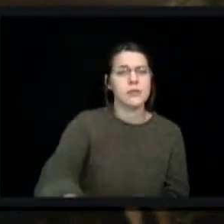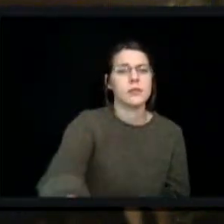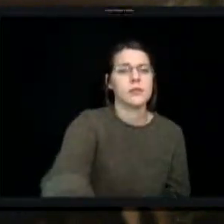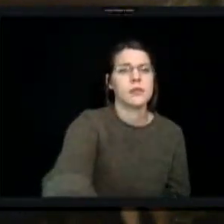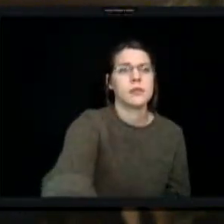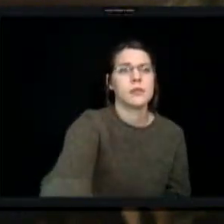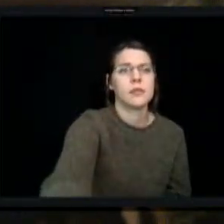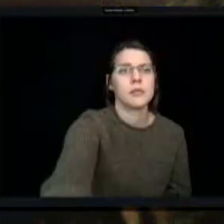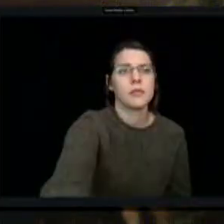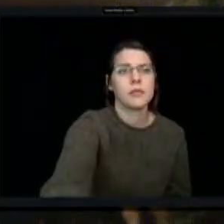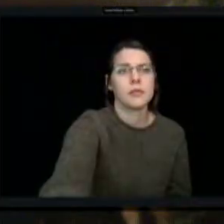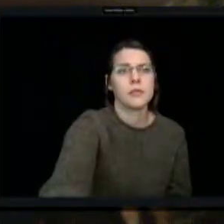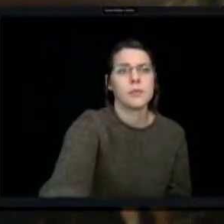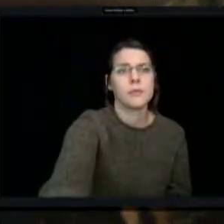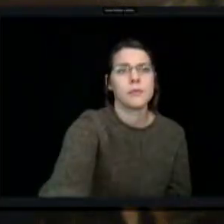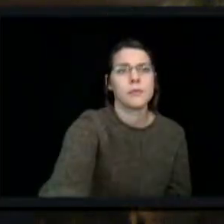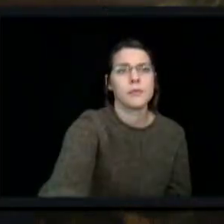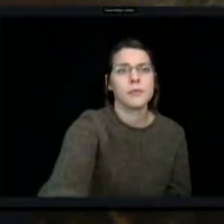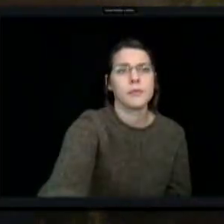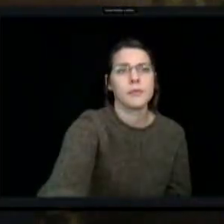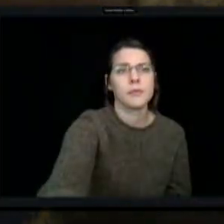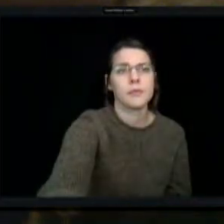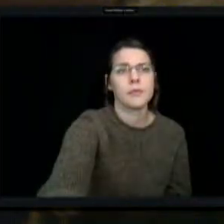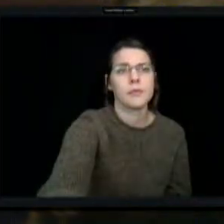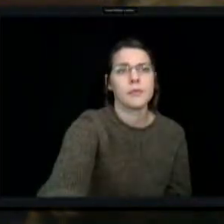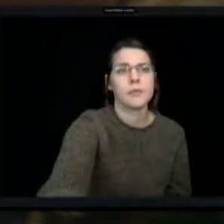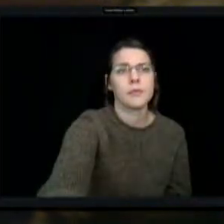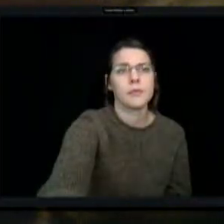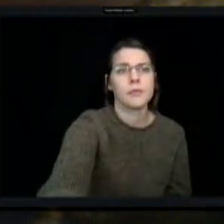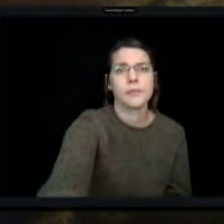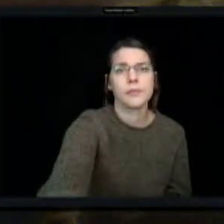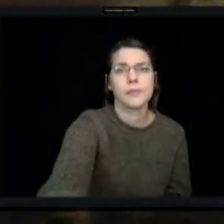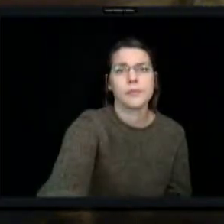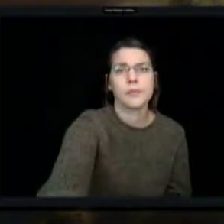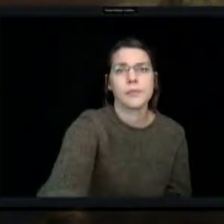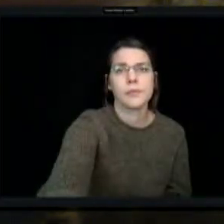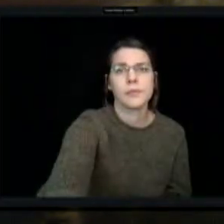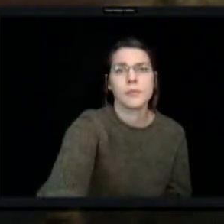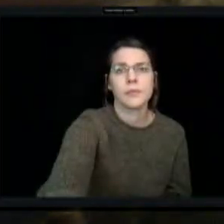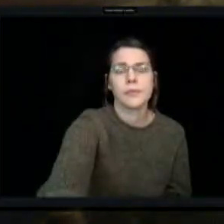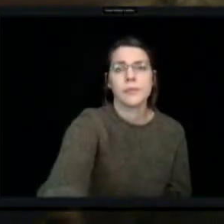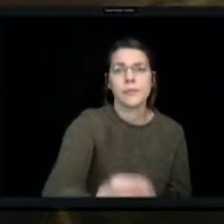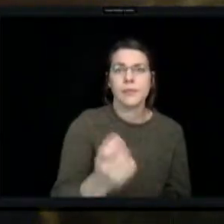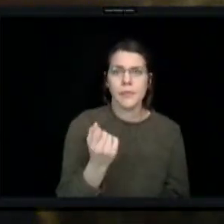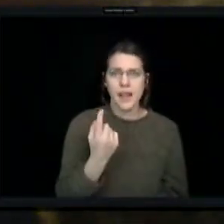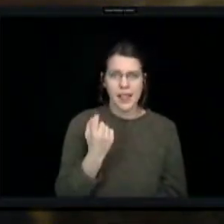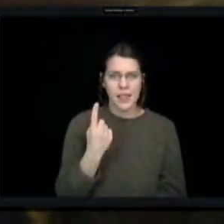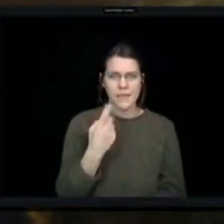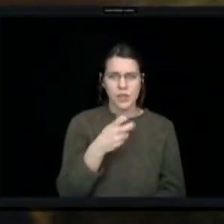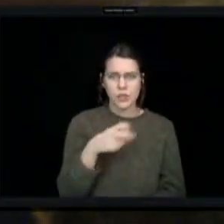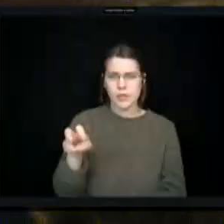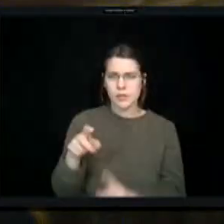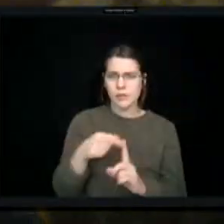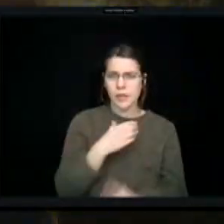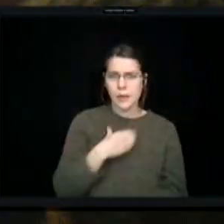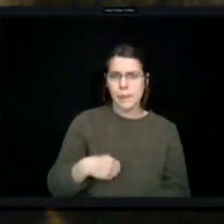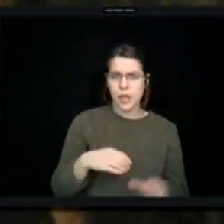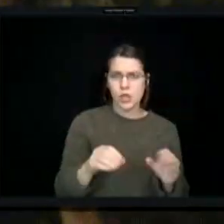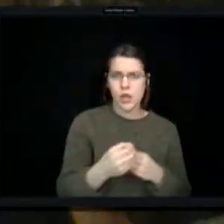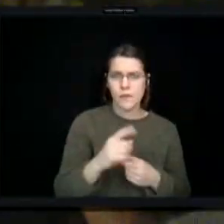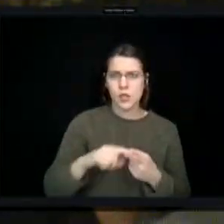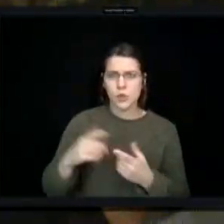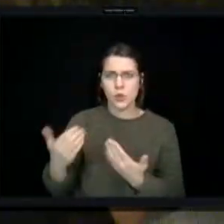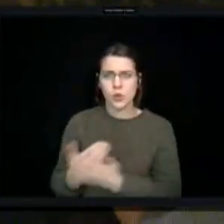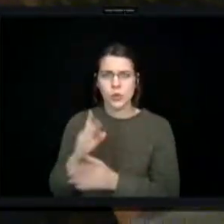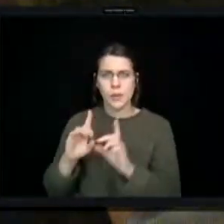4, 5, 6, 7, 8, 9, 10, 11 that are being transferred from the mayor's office to a different department, but it says 15. Is that just because we're